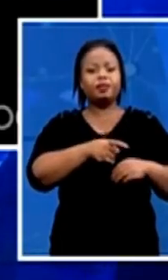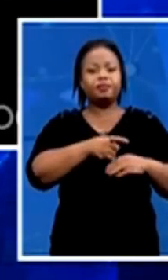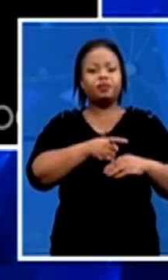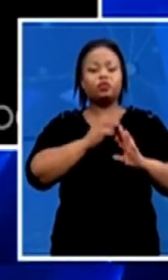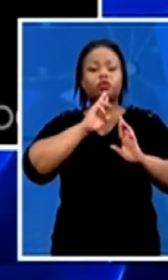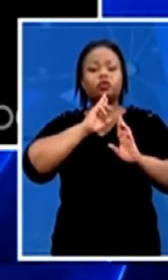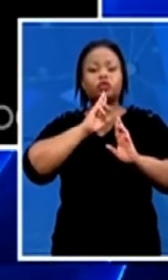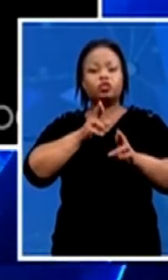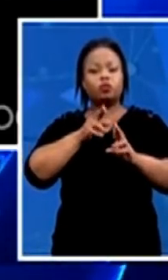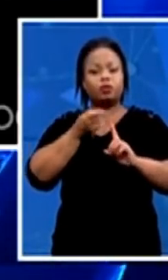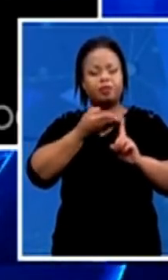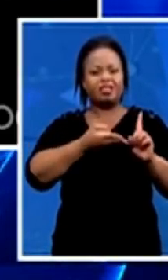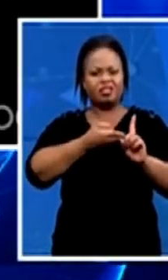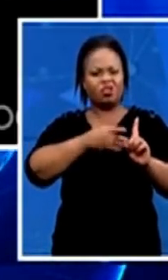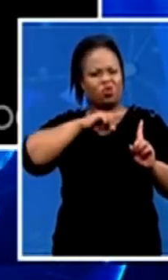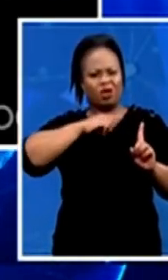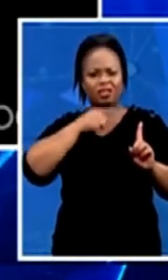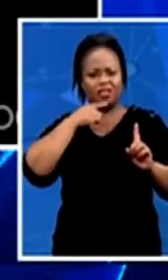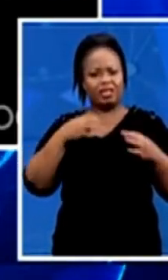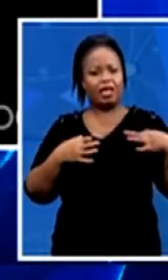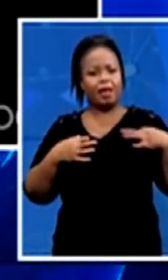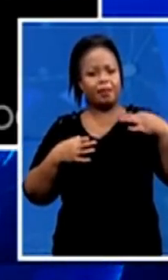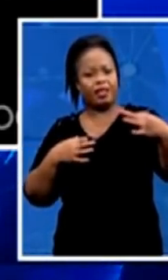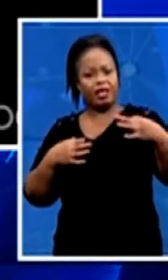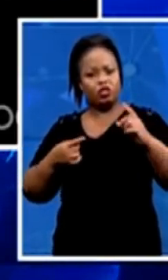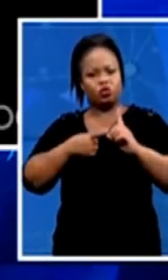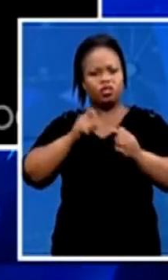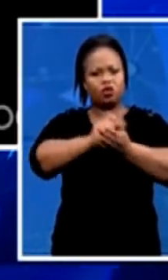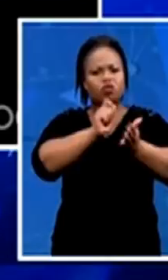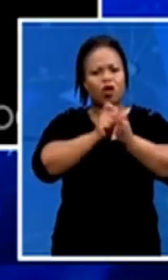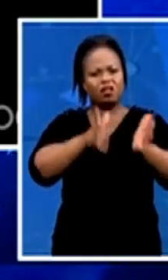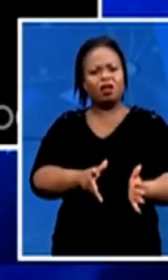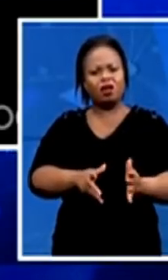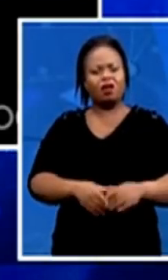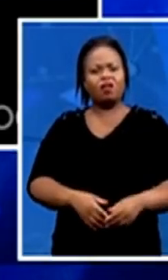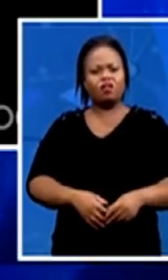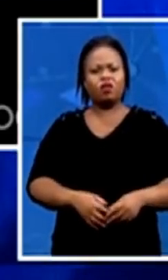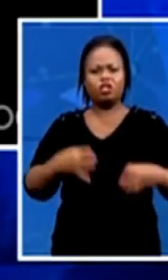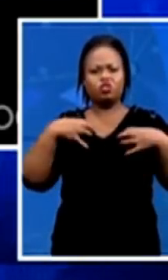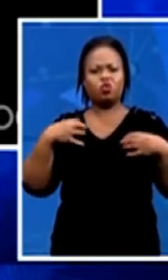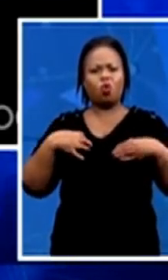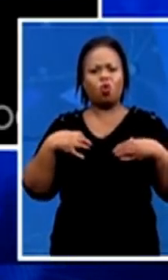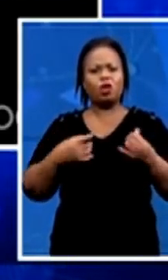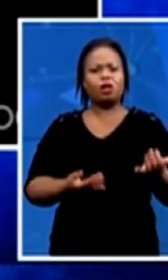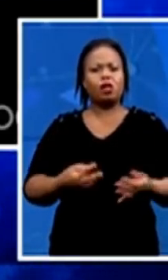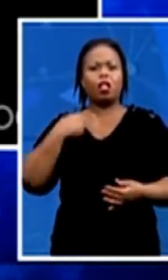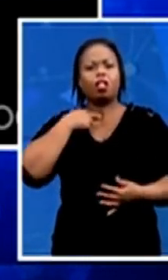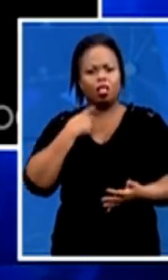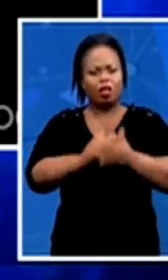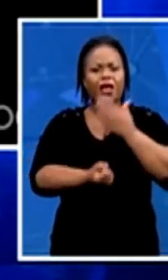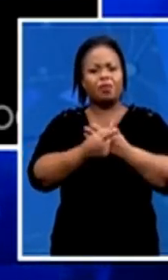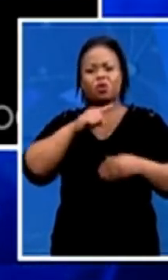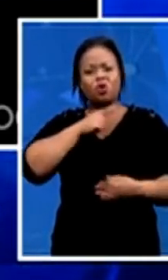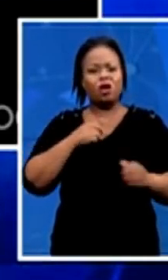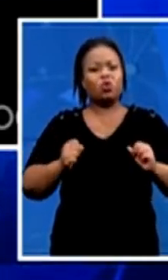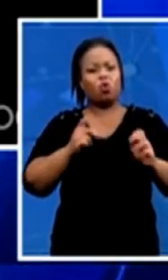applicant was the author of his own misfortune, since he spent many opportunities to participate in the proceedings, which is